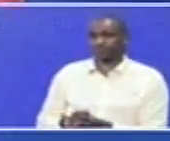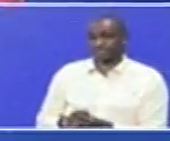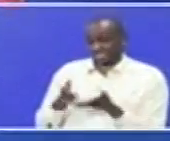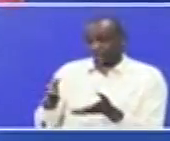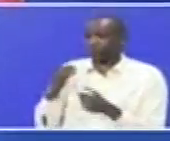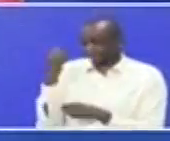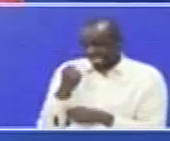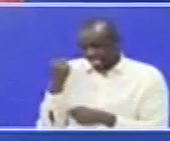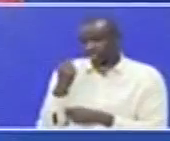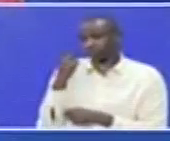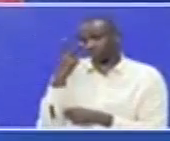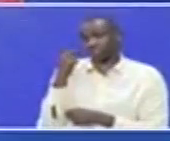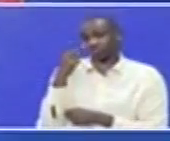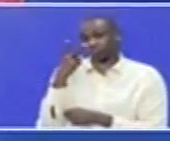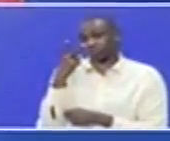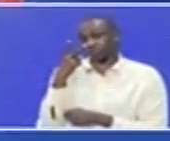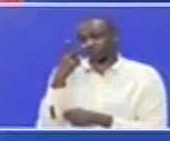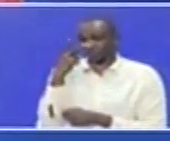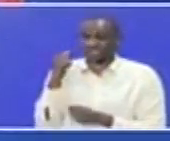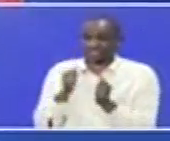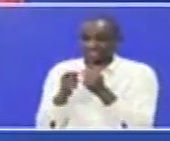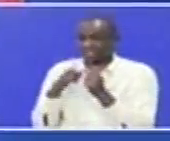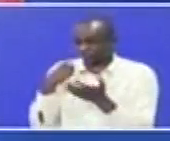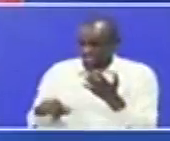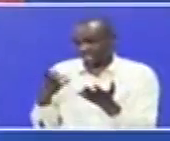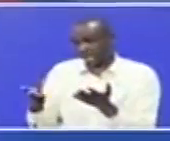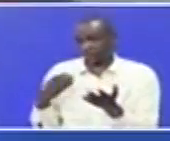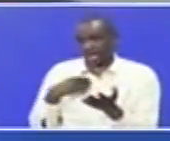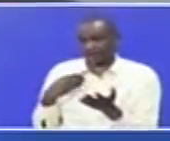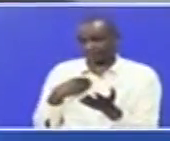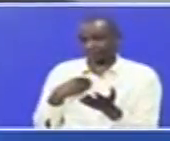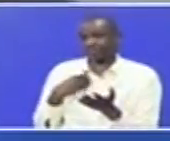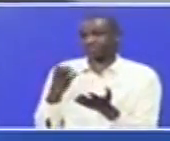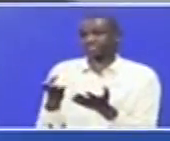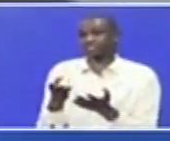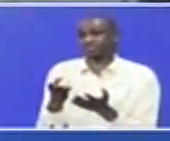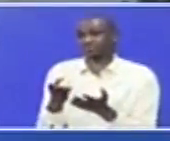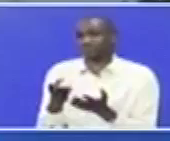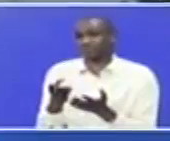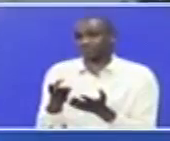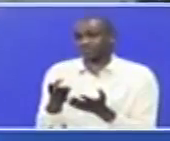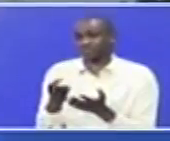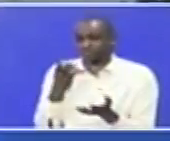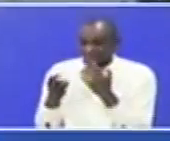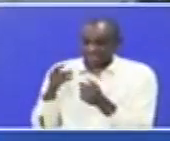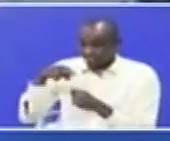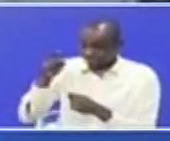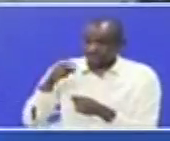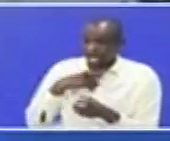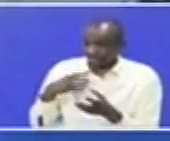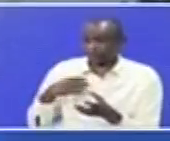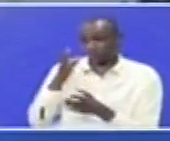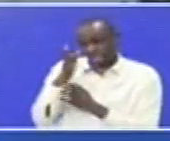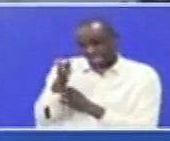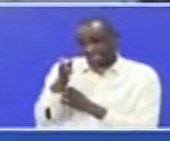early May 2016, so just over 15 months of construction period. The project is already